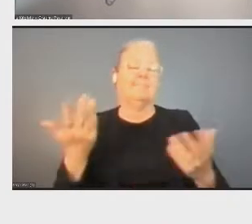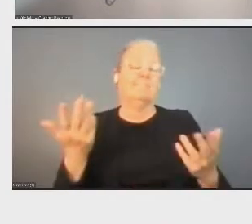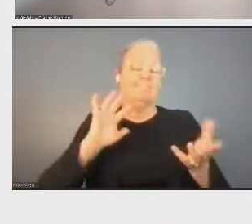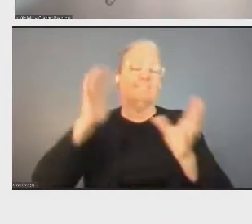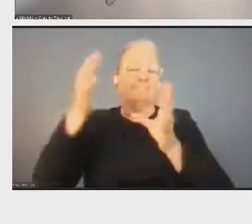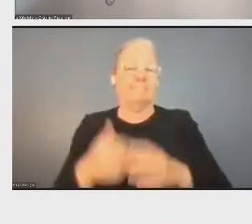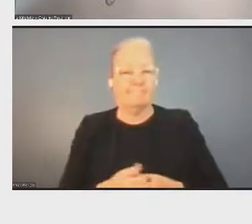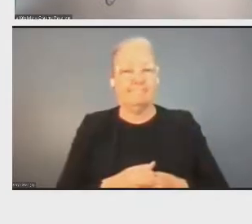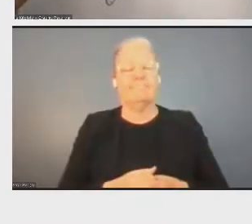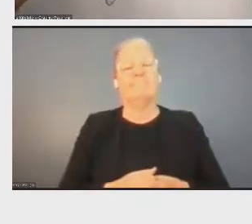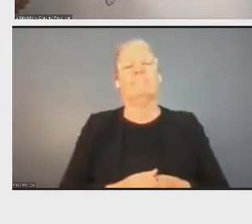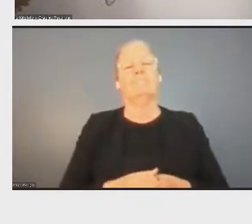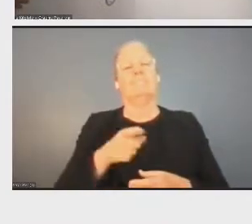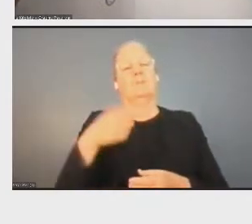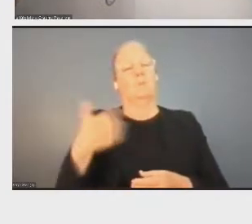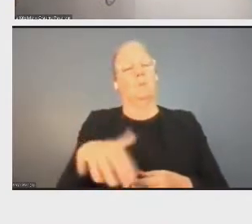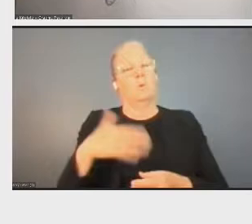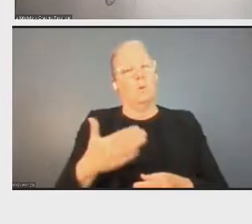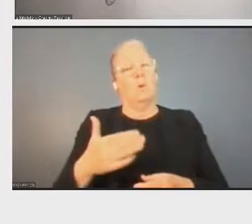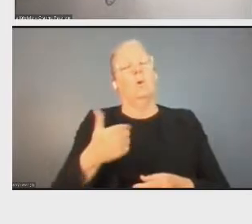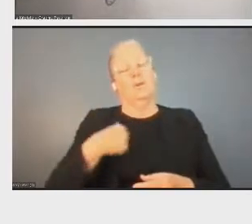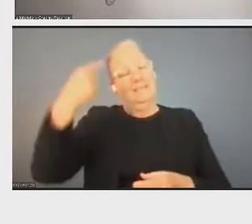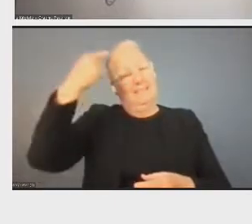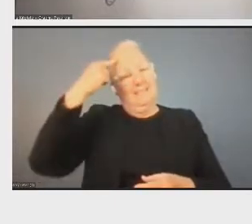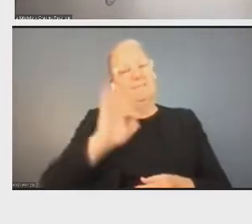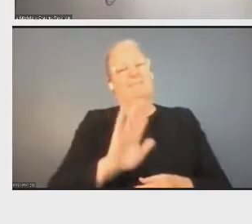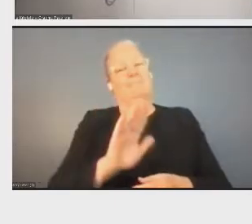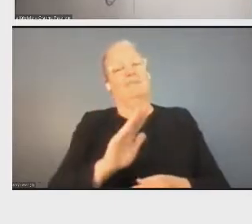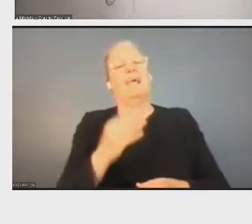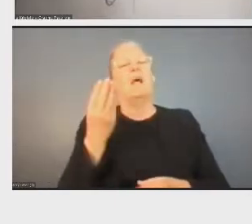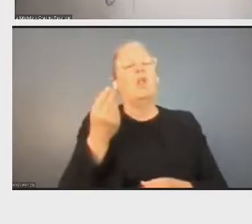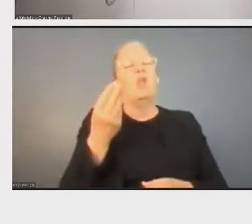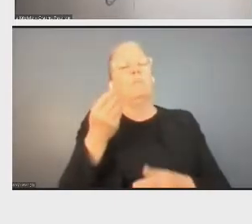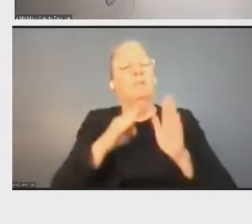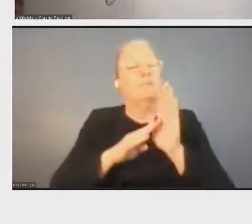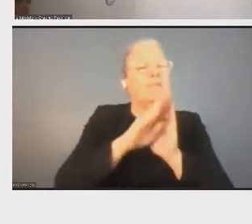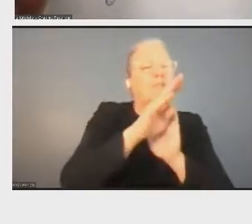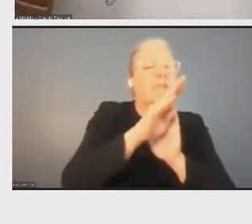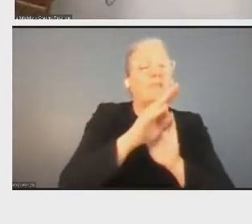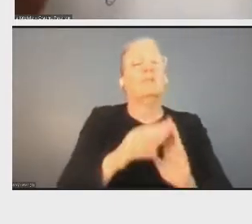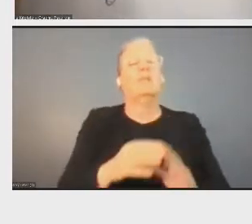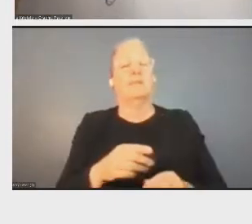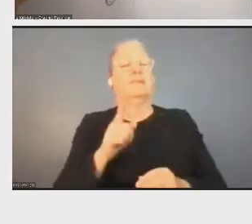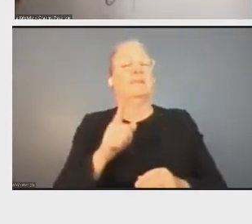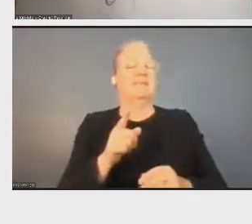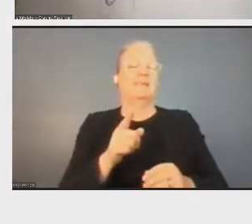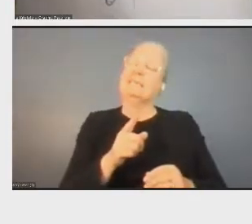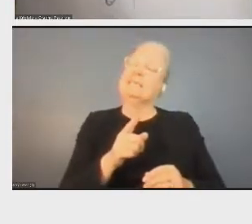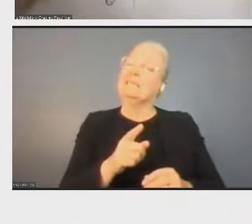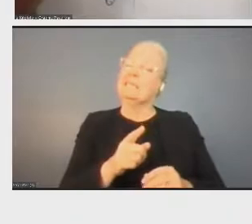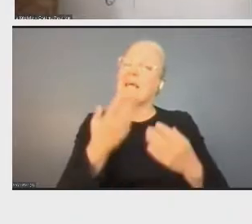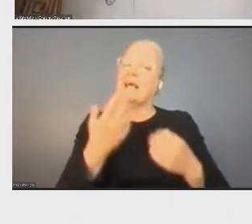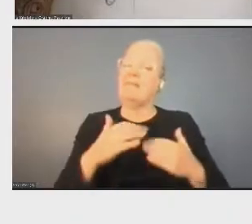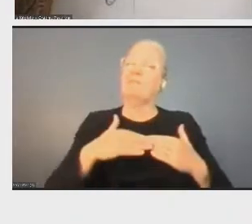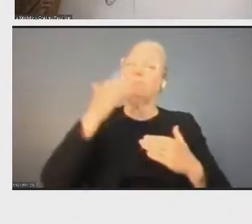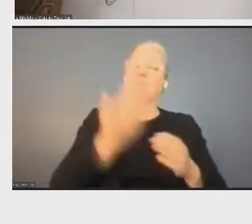current economic development model, its impact on nature, and the social gaps caused by it. But